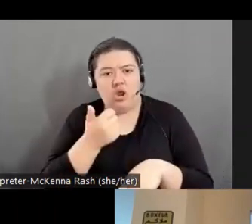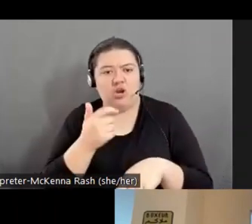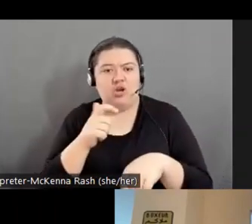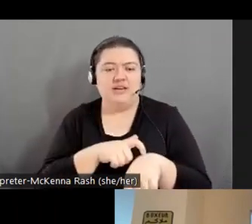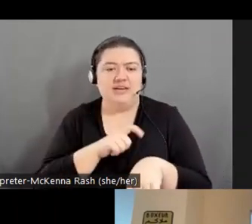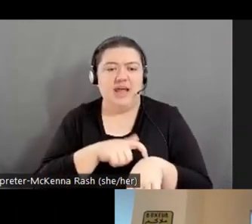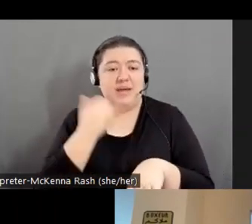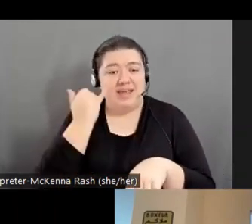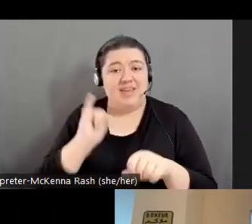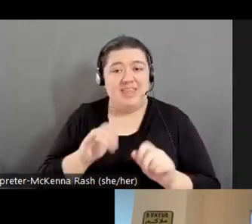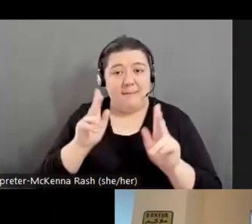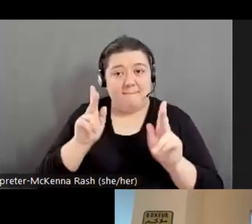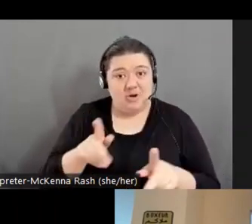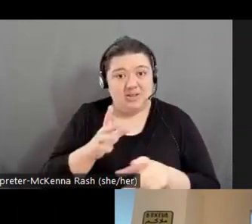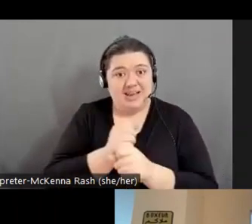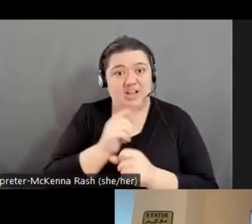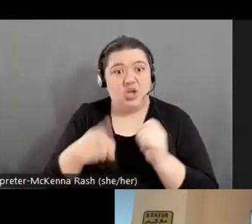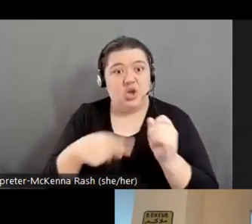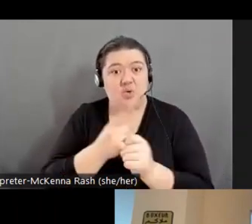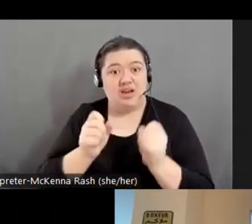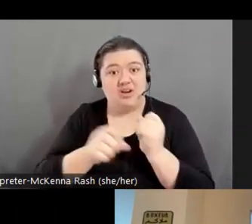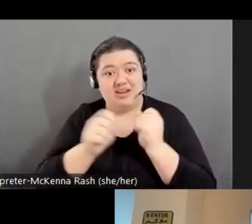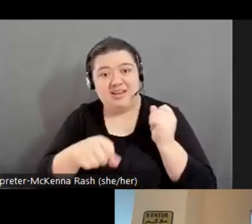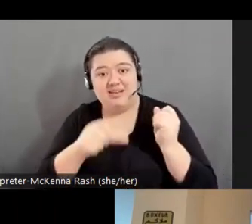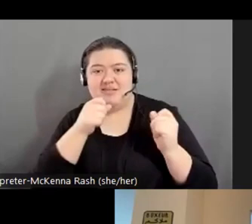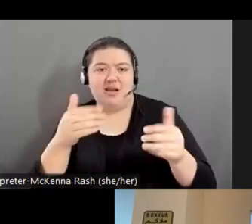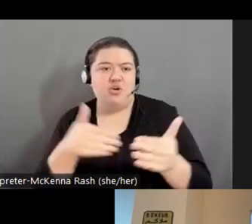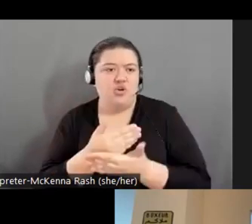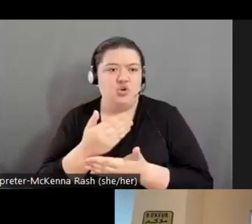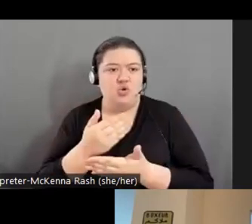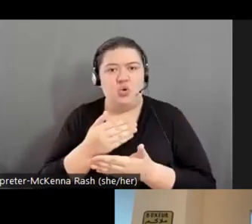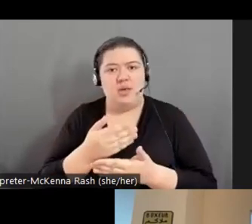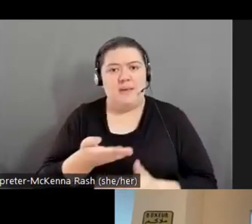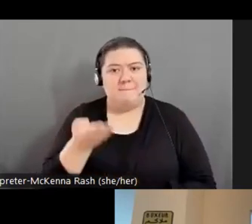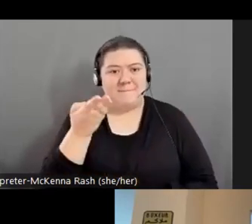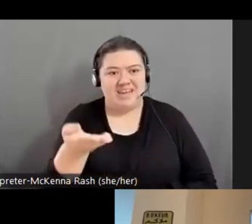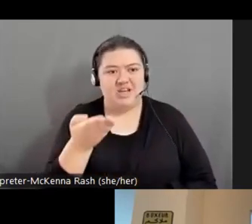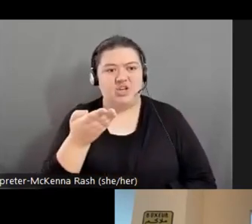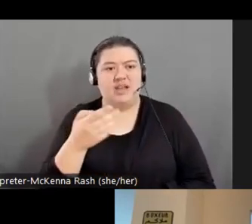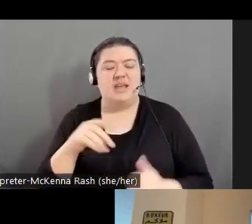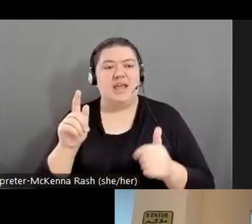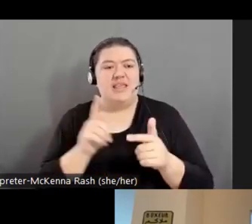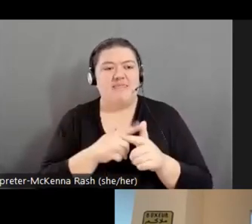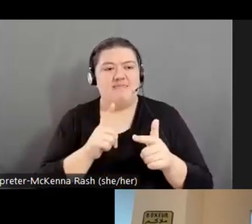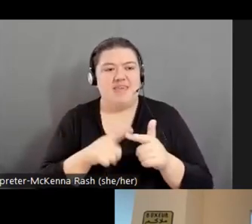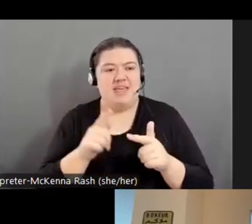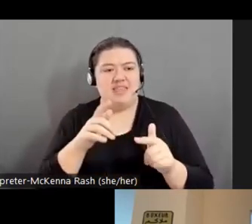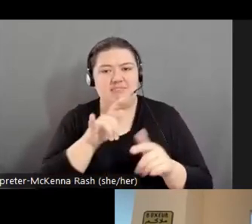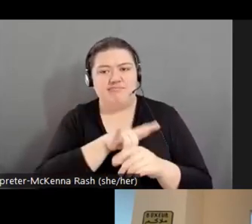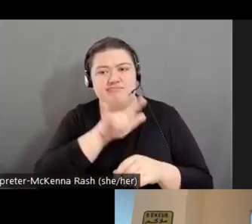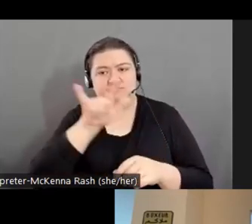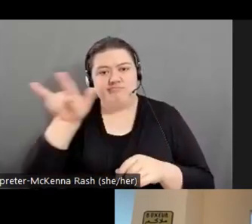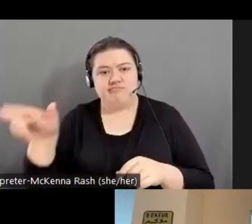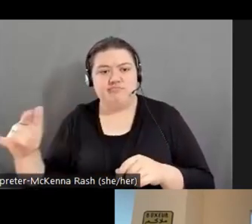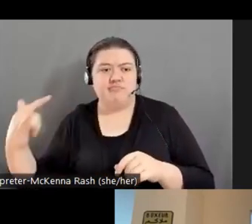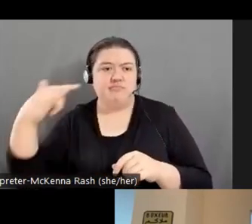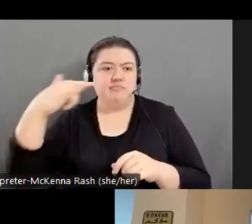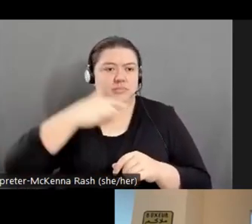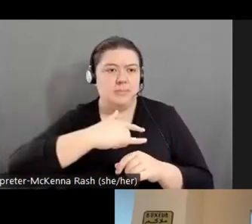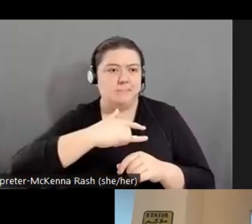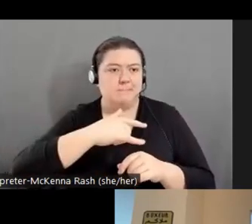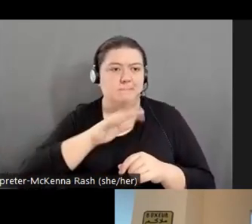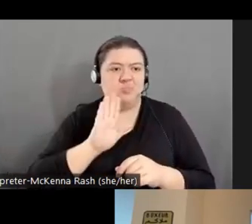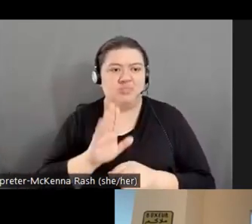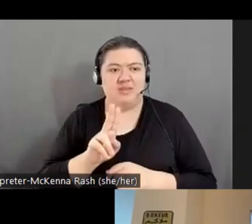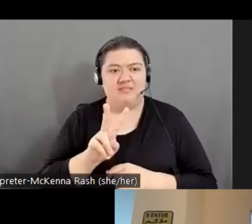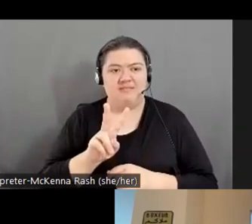that 1 year extension rather than a new petition, they fly out of the country, and then when they come back, their visa